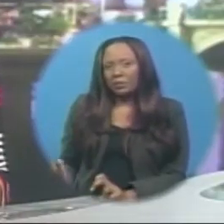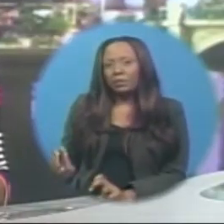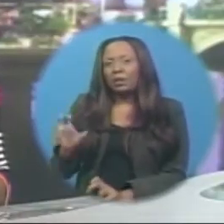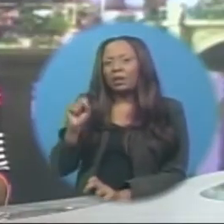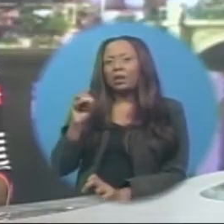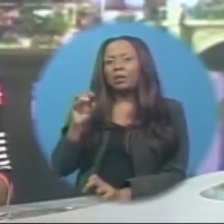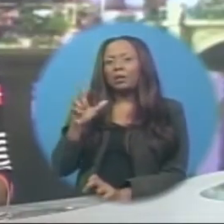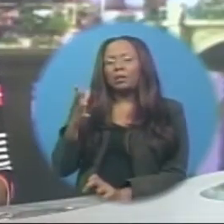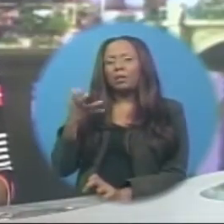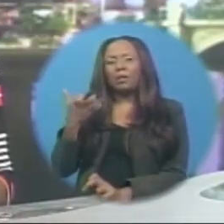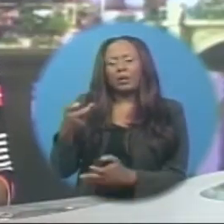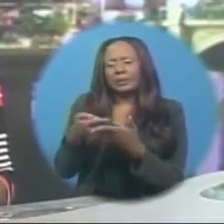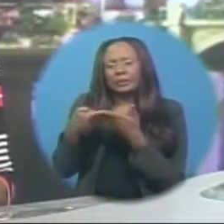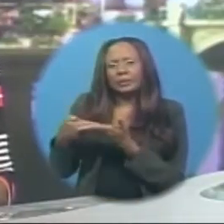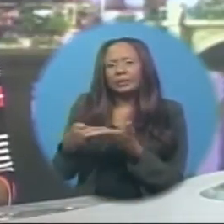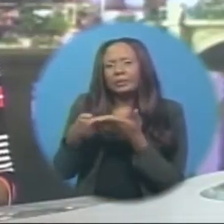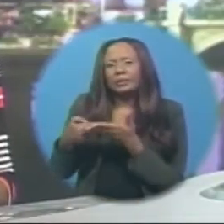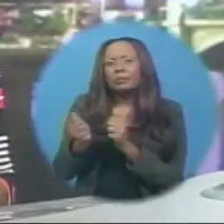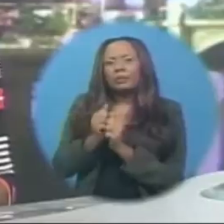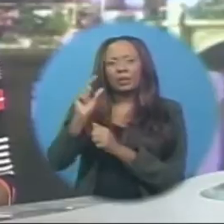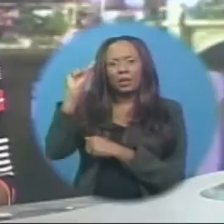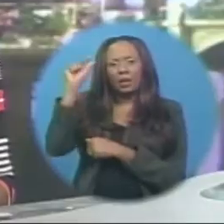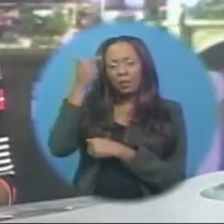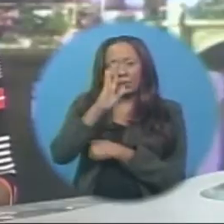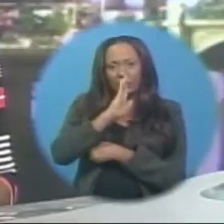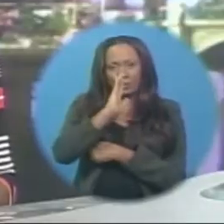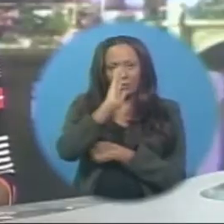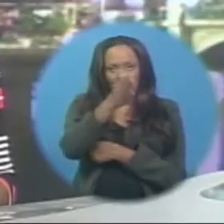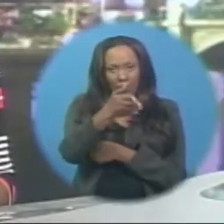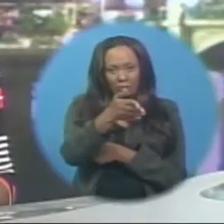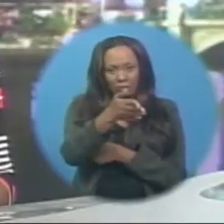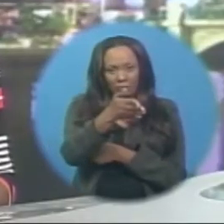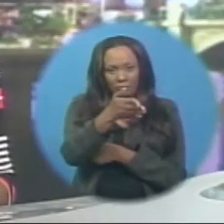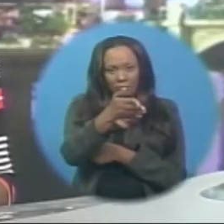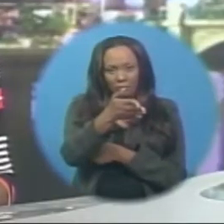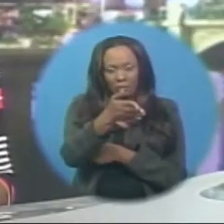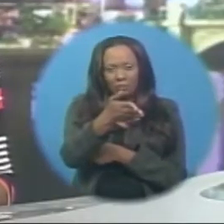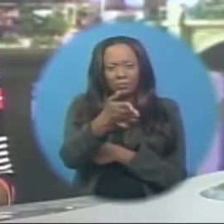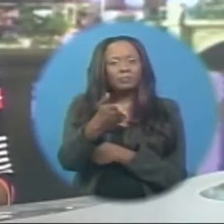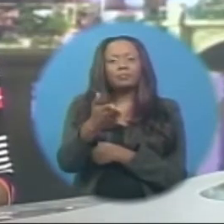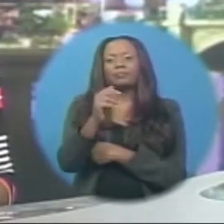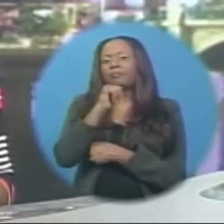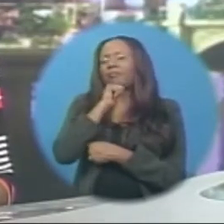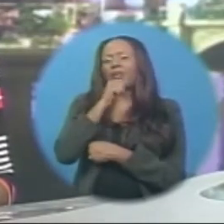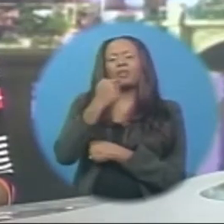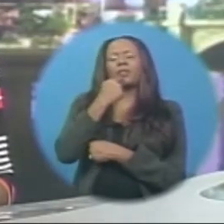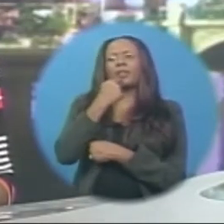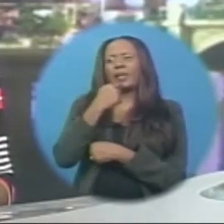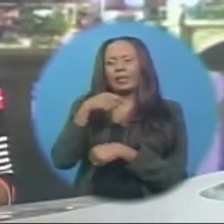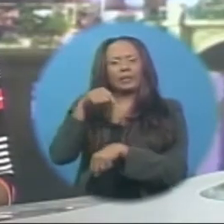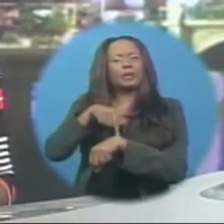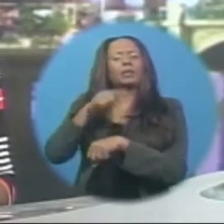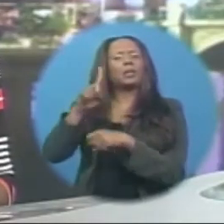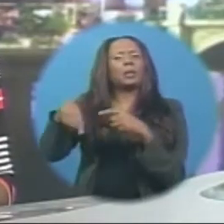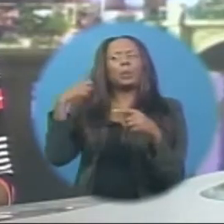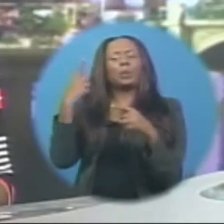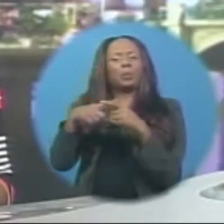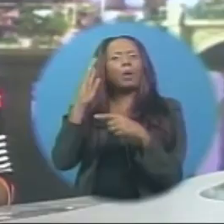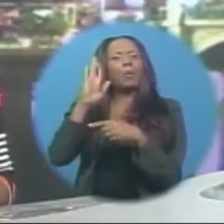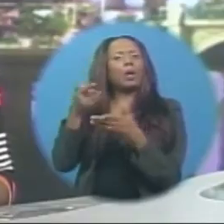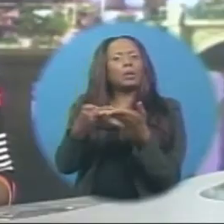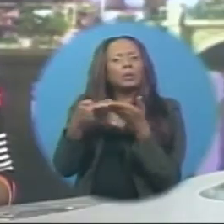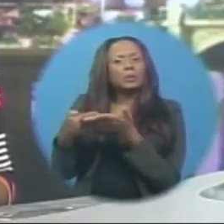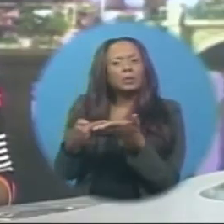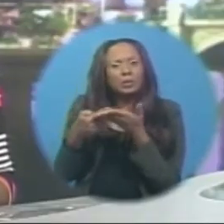have discussions at some stage with government directly. He, however, did not attach a time frame as to when the review